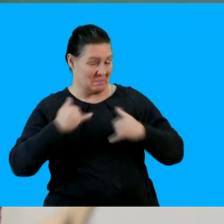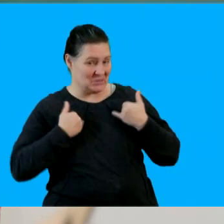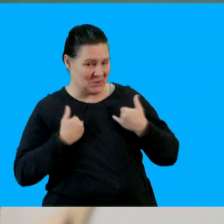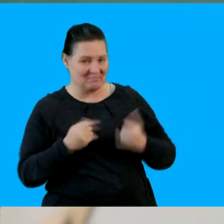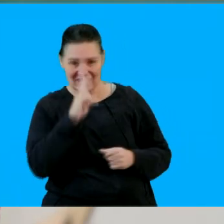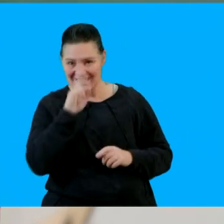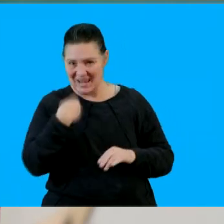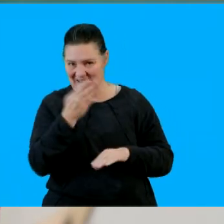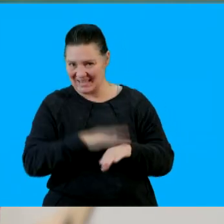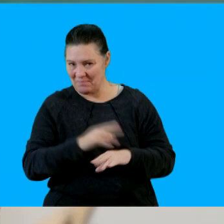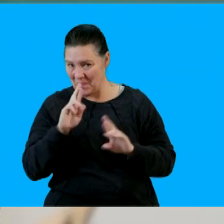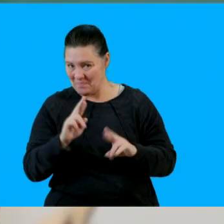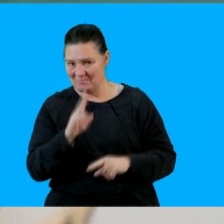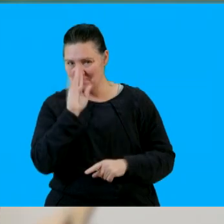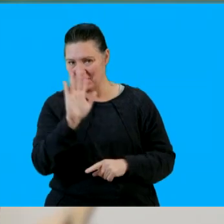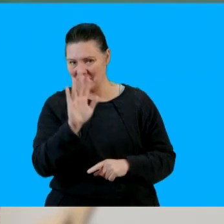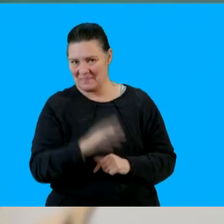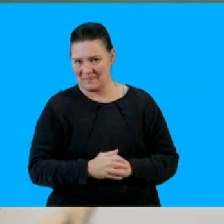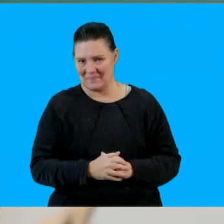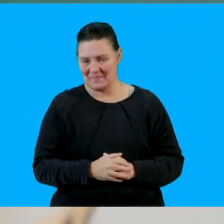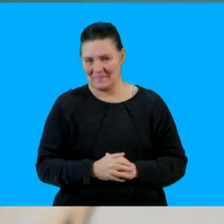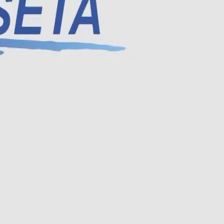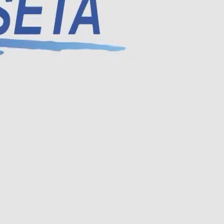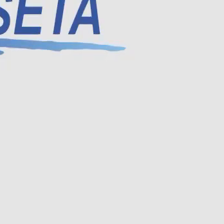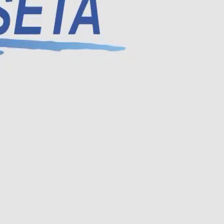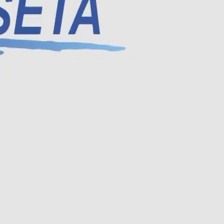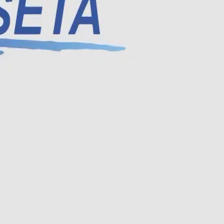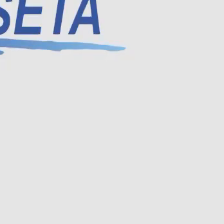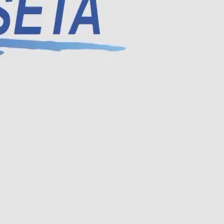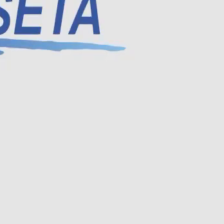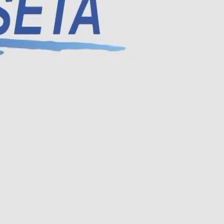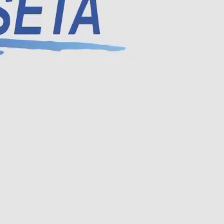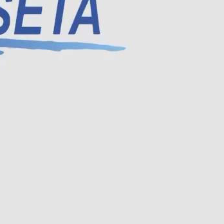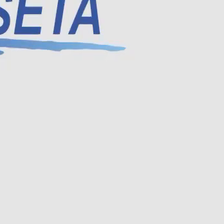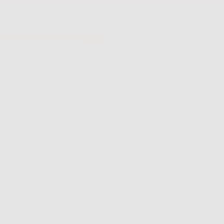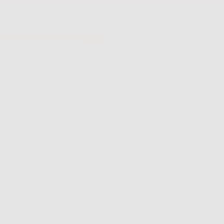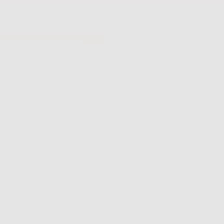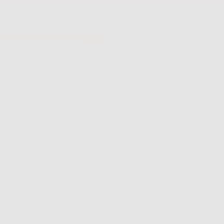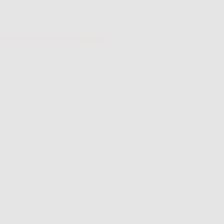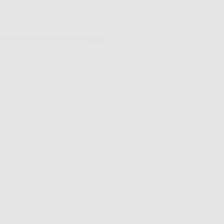hope you did too. I hope to see you next time. Goodbye.